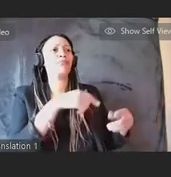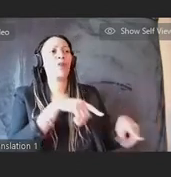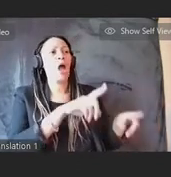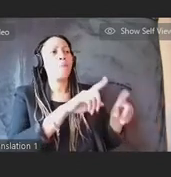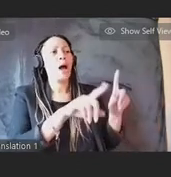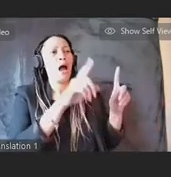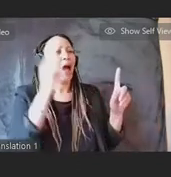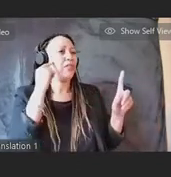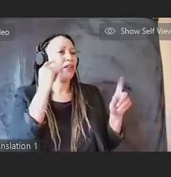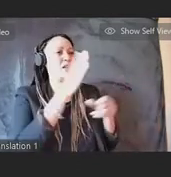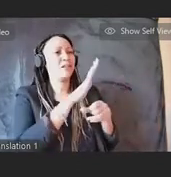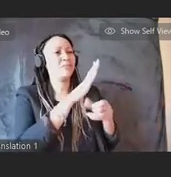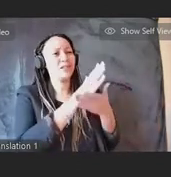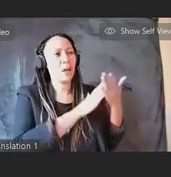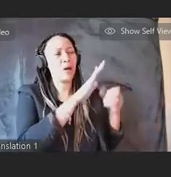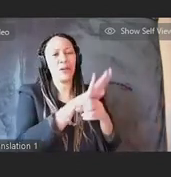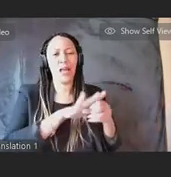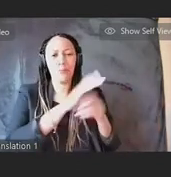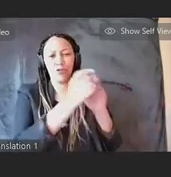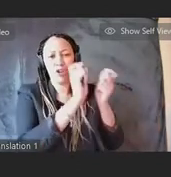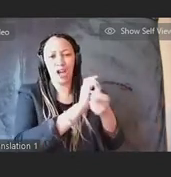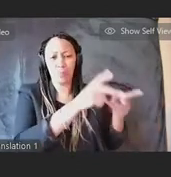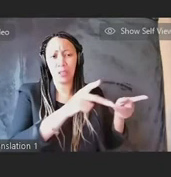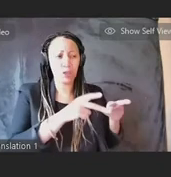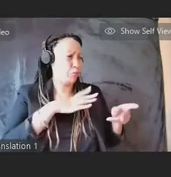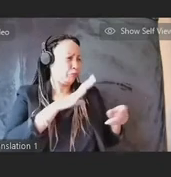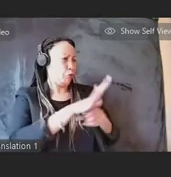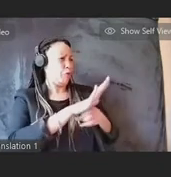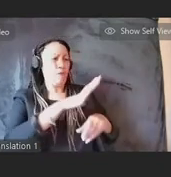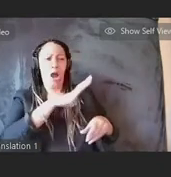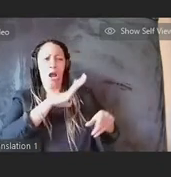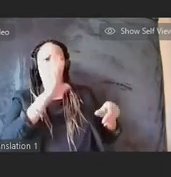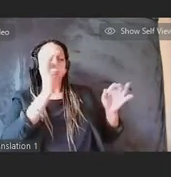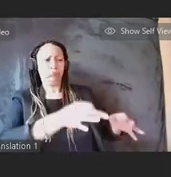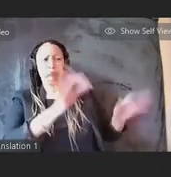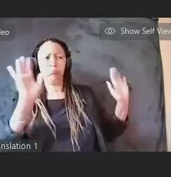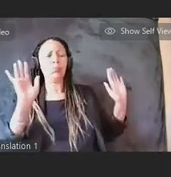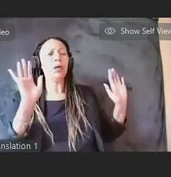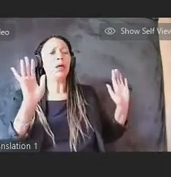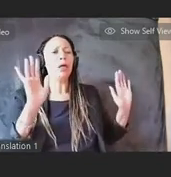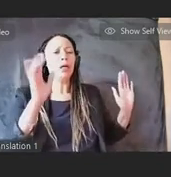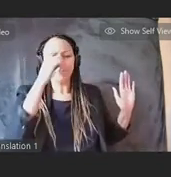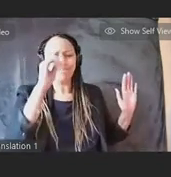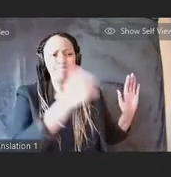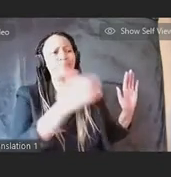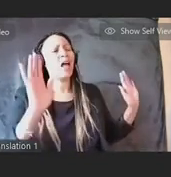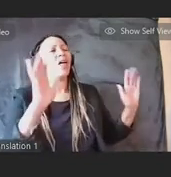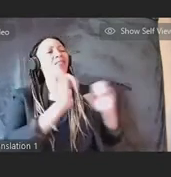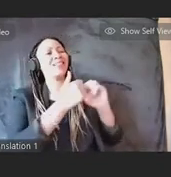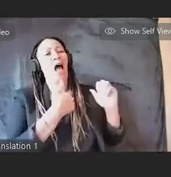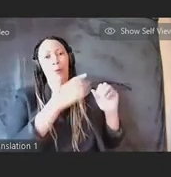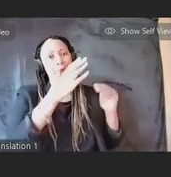some of the neighbors changed their position on it at the last minute, which they're fully entitled to. And that's how things sort of ended up where we are right now.